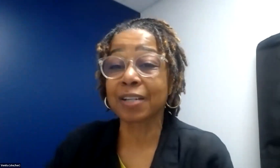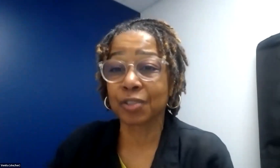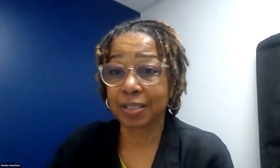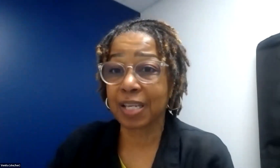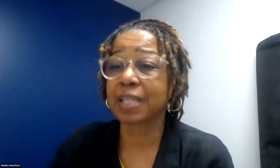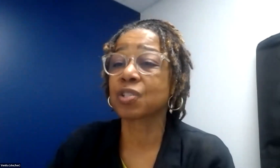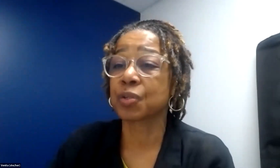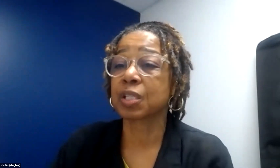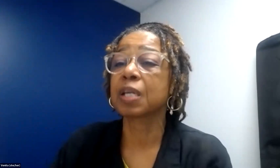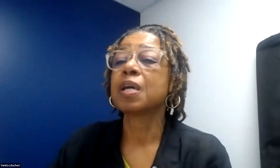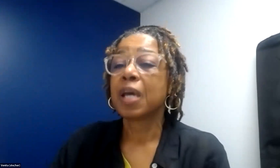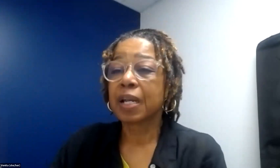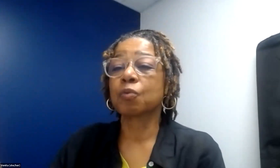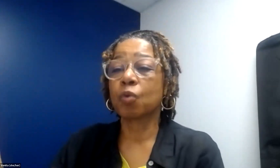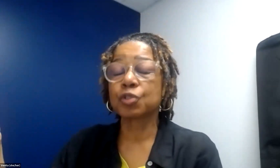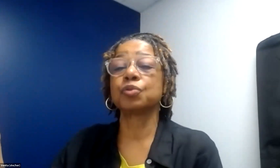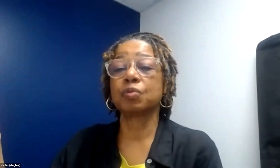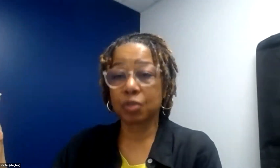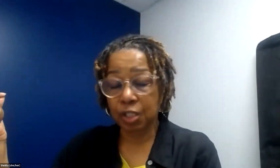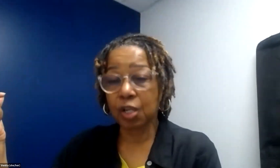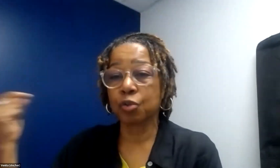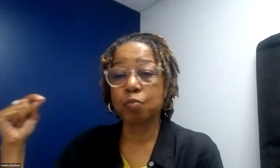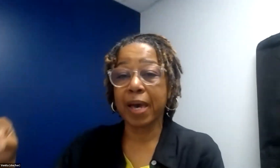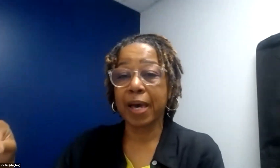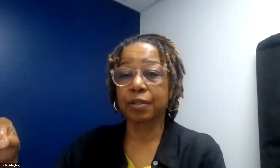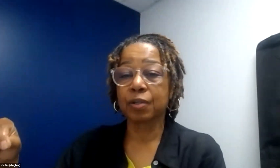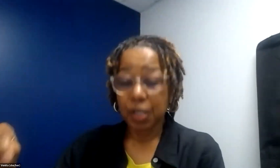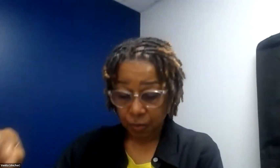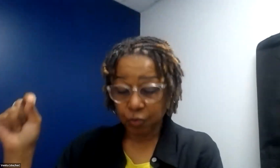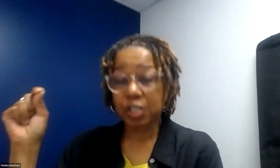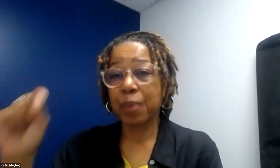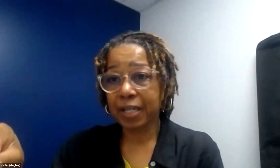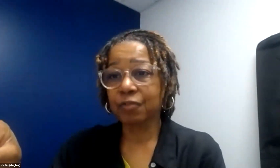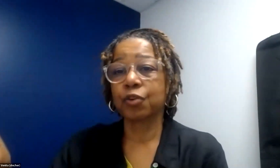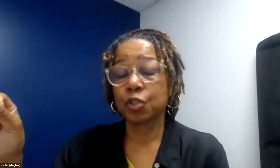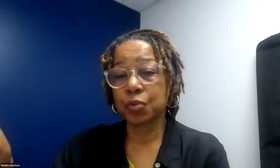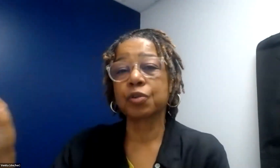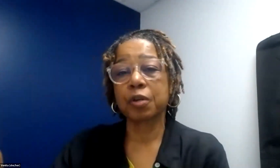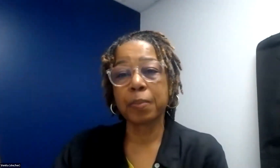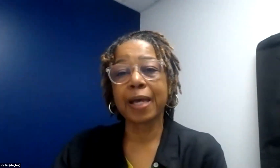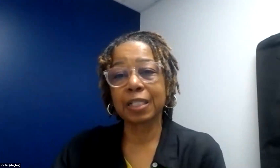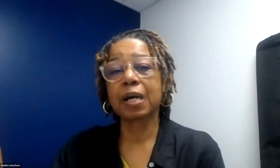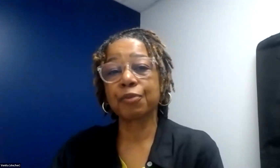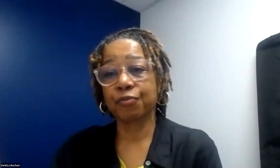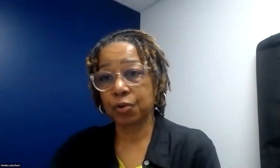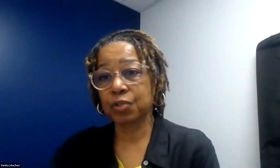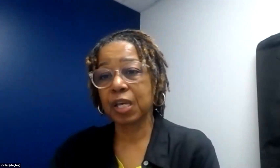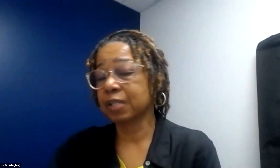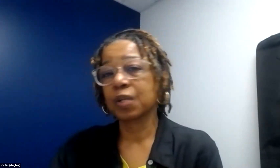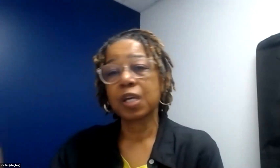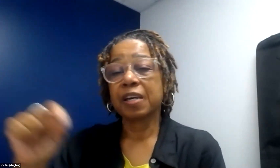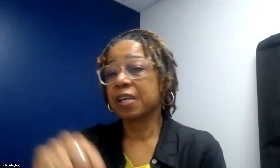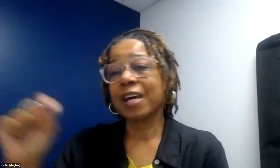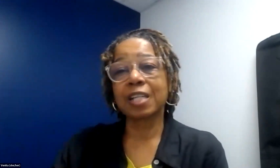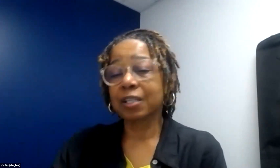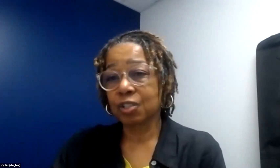because the doctor didn't take it seriously. And I want you to know you matter. Respect for you and your humanity comes first.